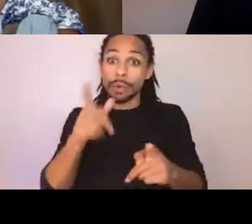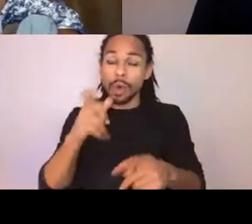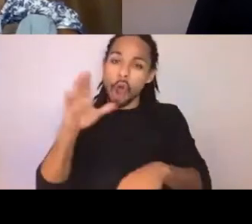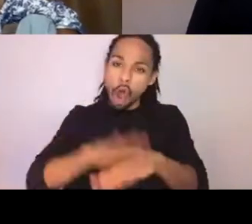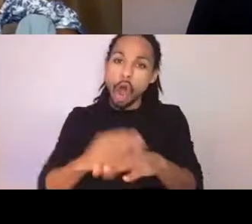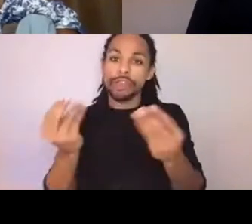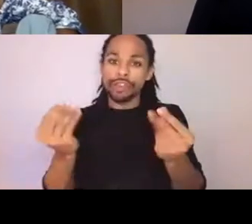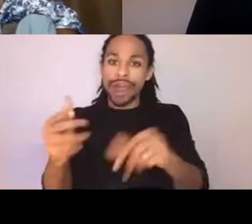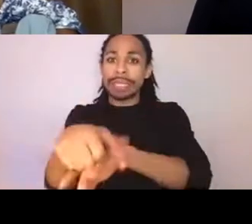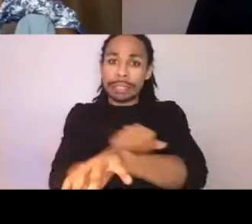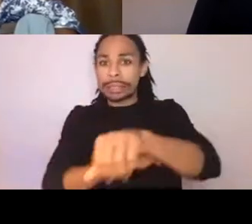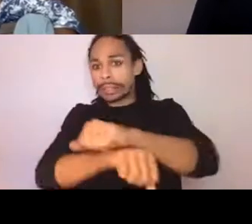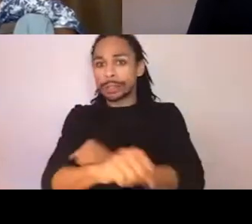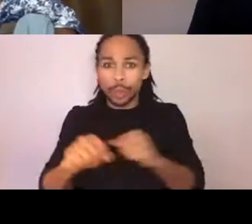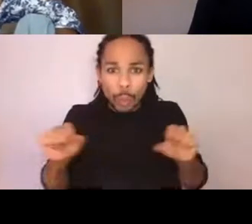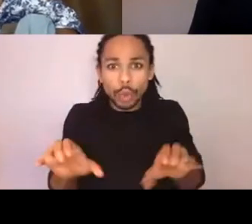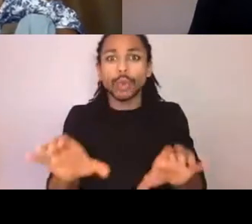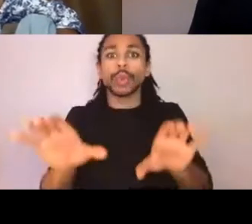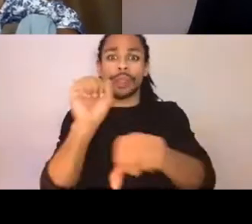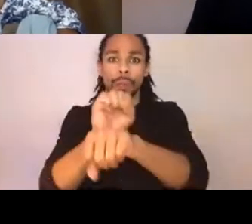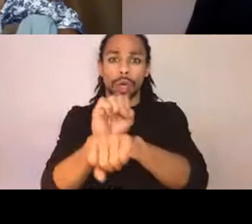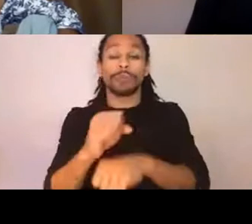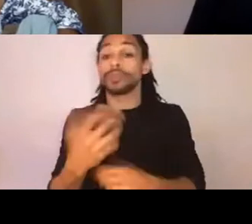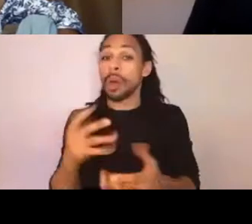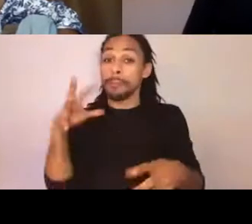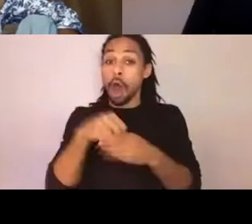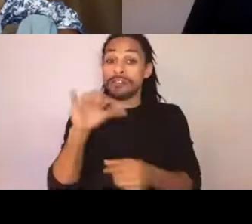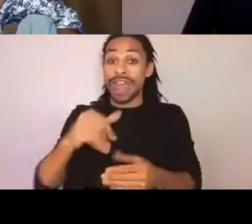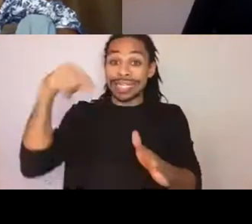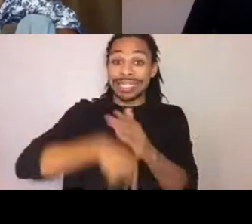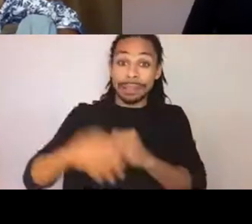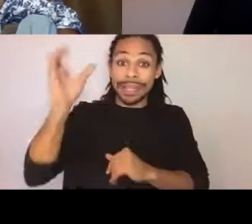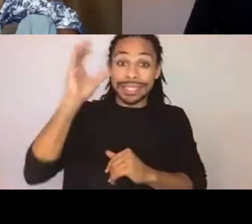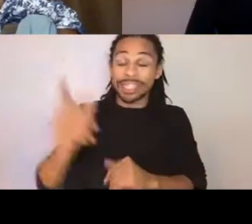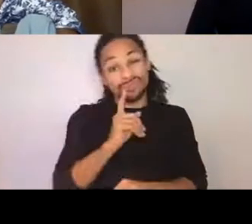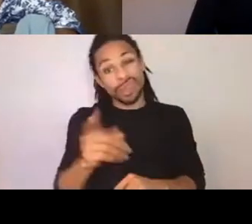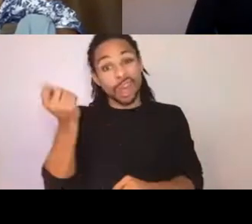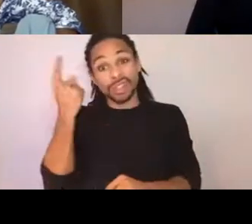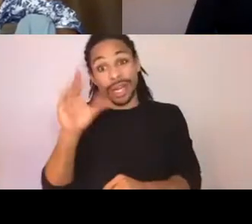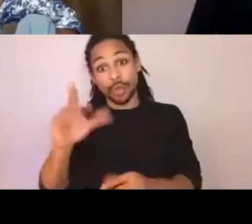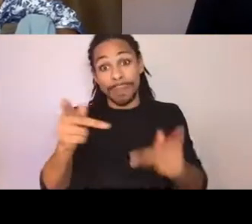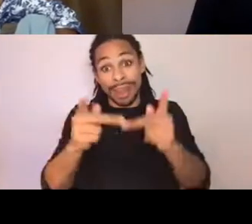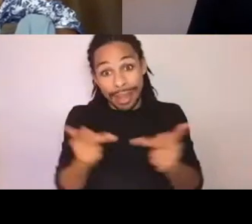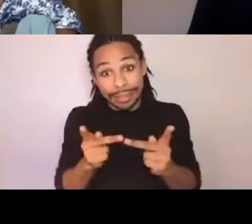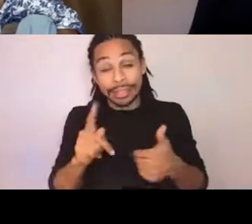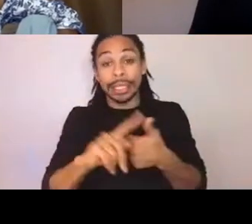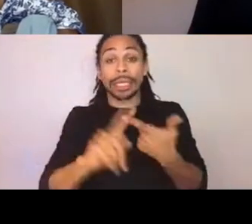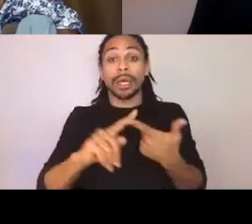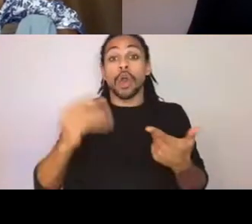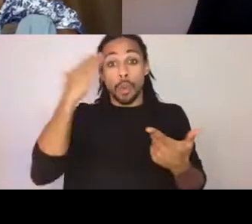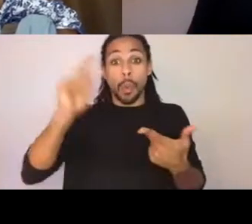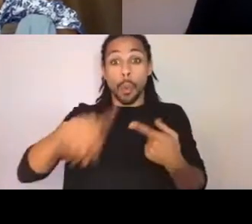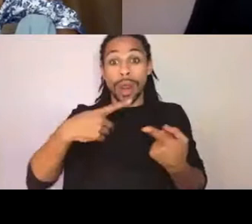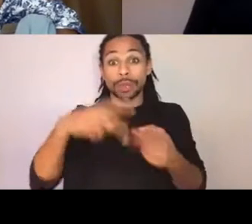allyship and part of that deep listening is knowing your place and knowing when to step back and having kind of